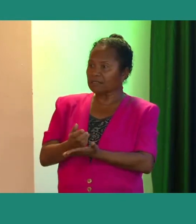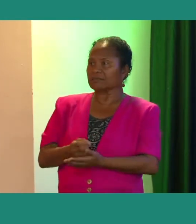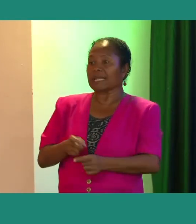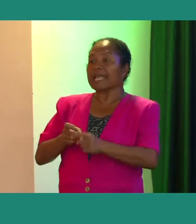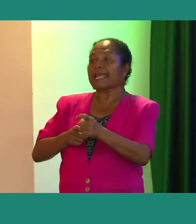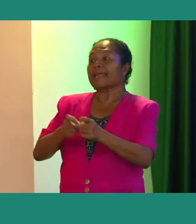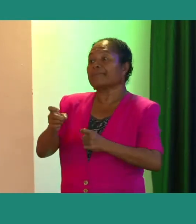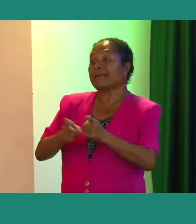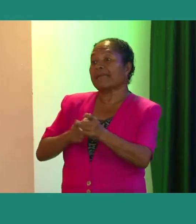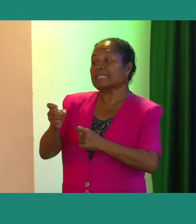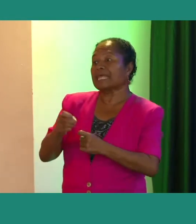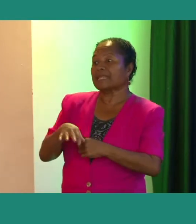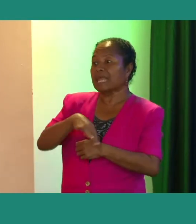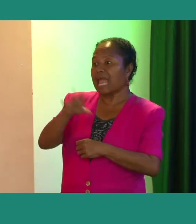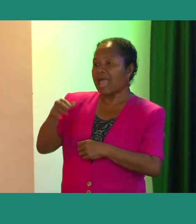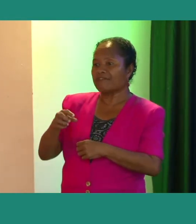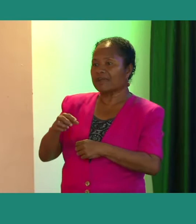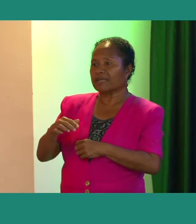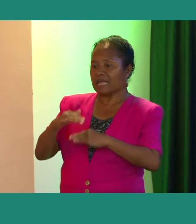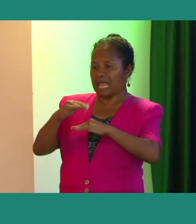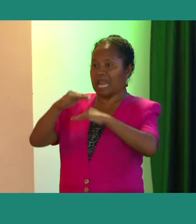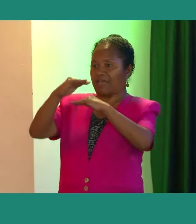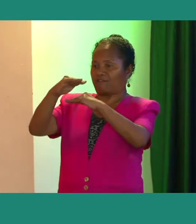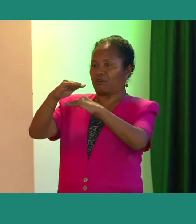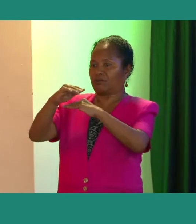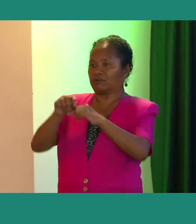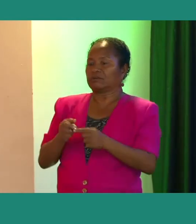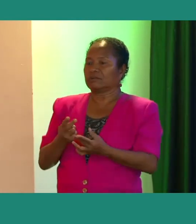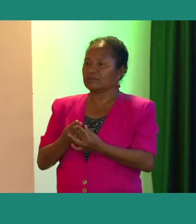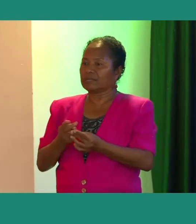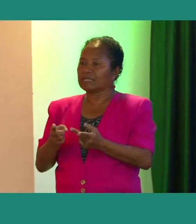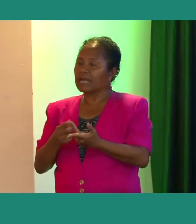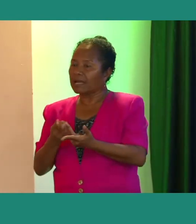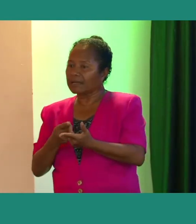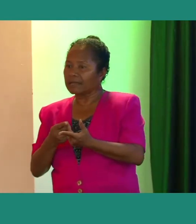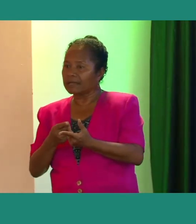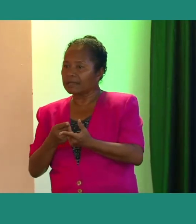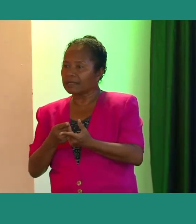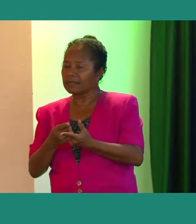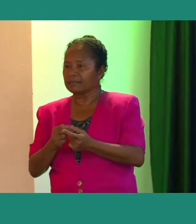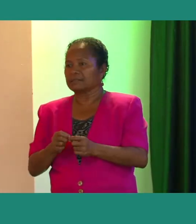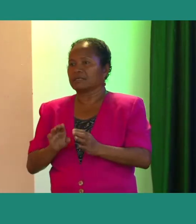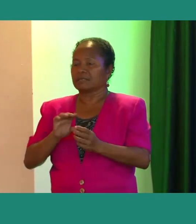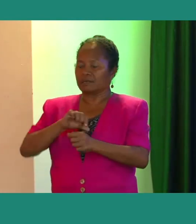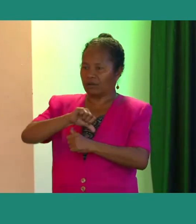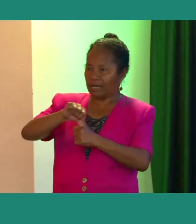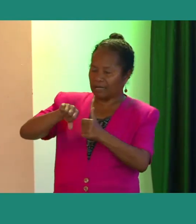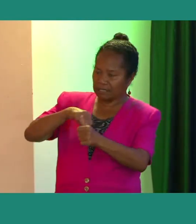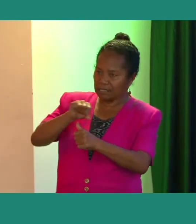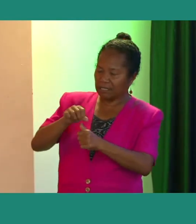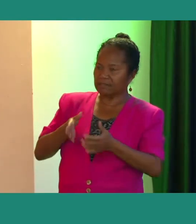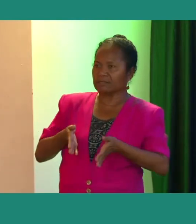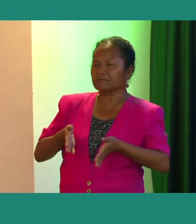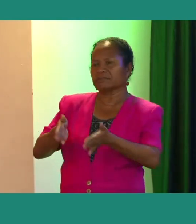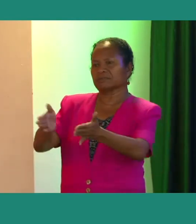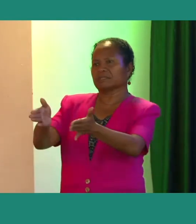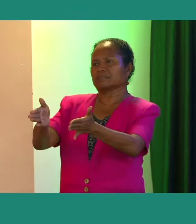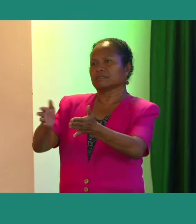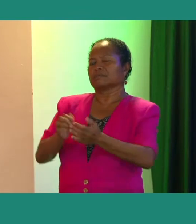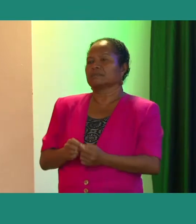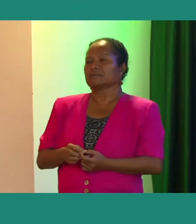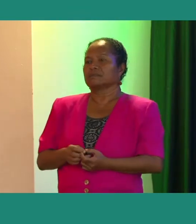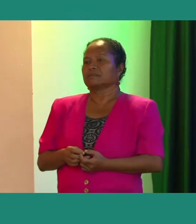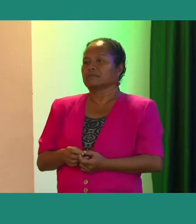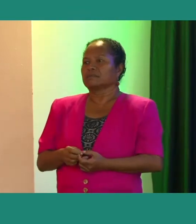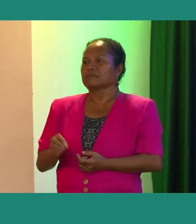at every level of the organisation? So ways that they can do that is to make sure that it becomes part